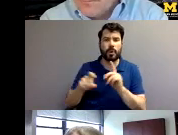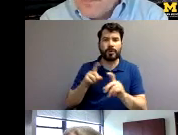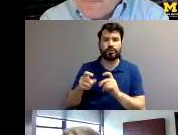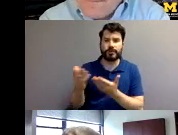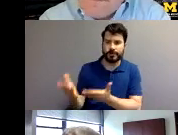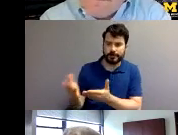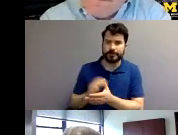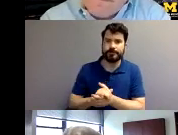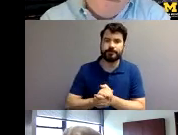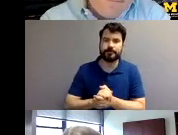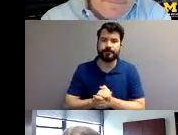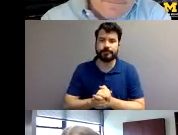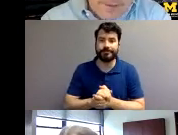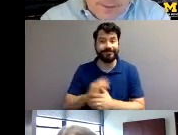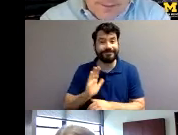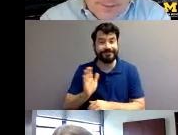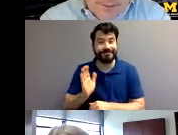home. Hey, Keith.